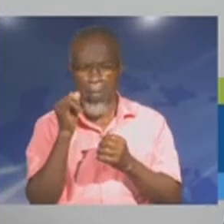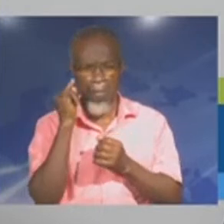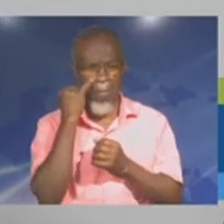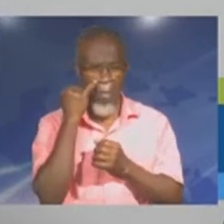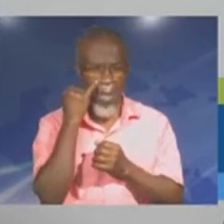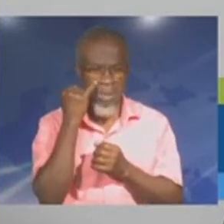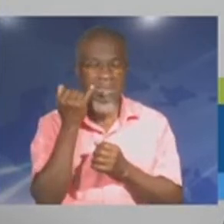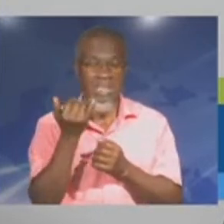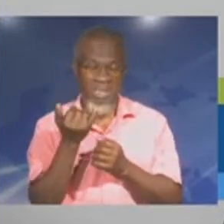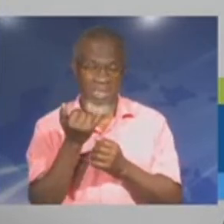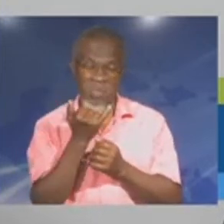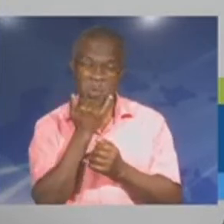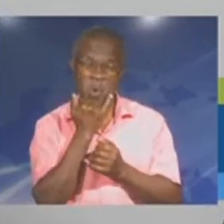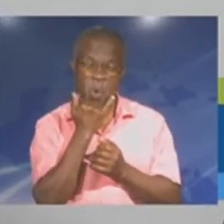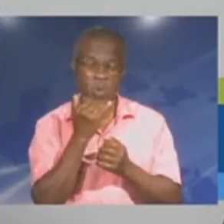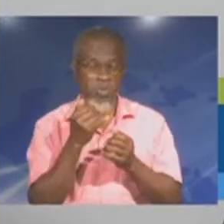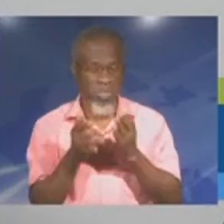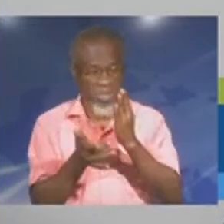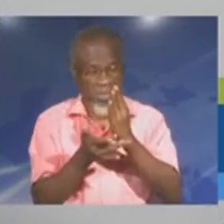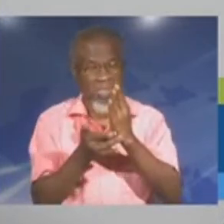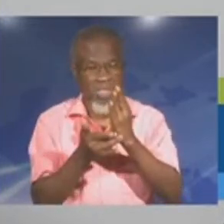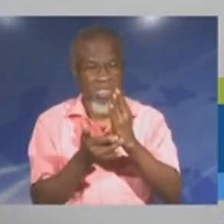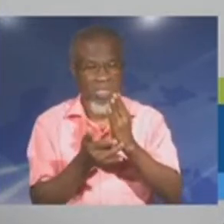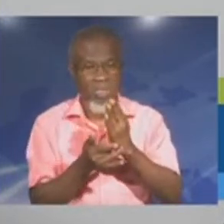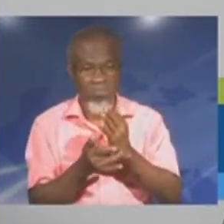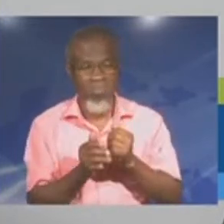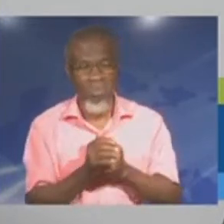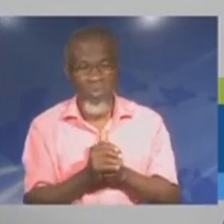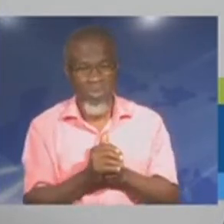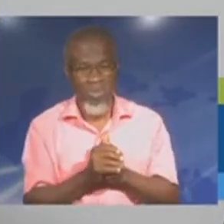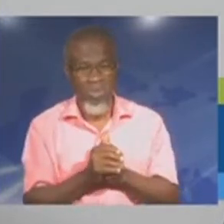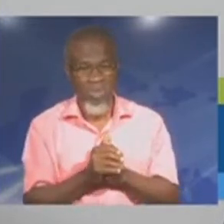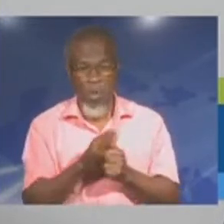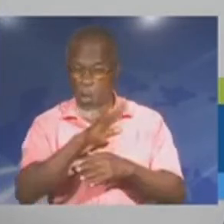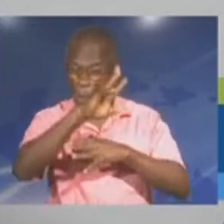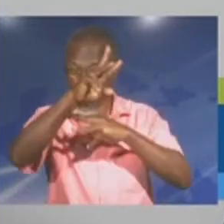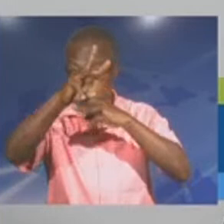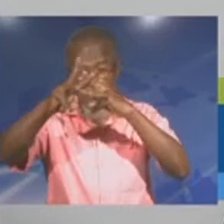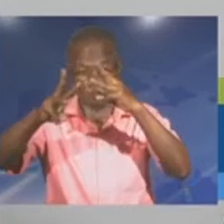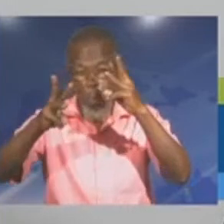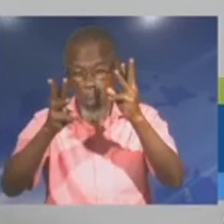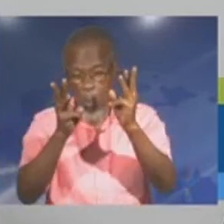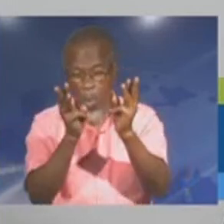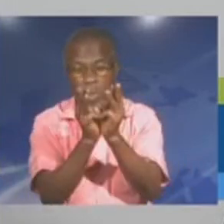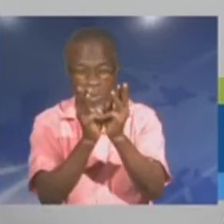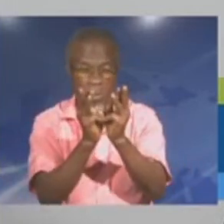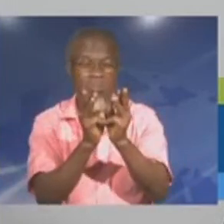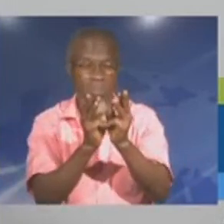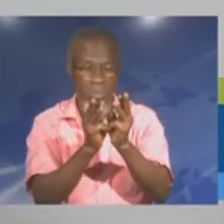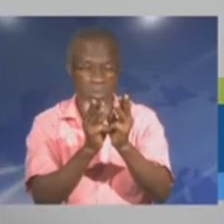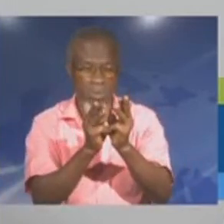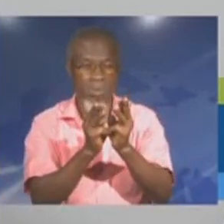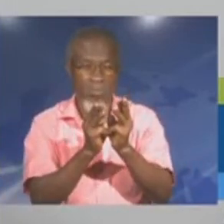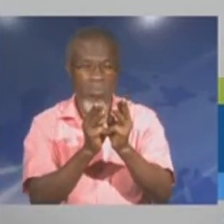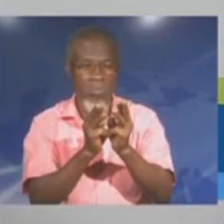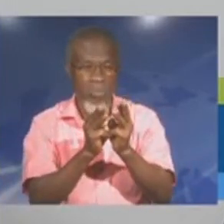2021, which severely affected globally the whole issue of digital